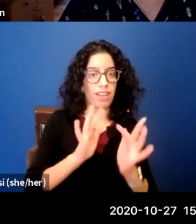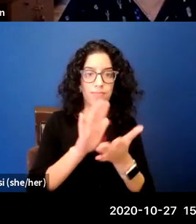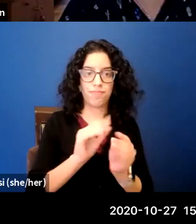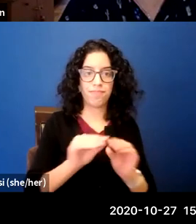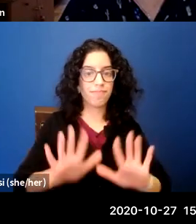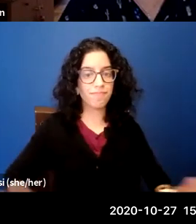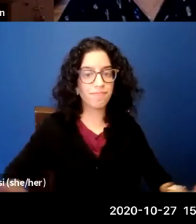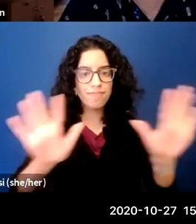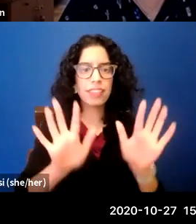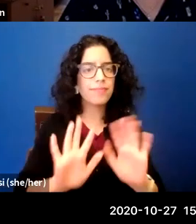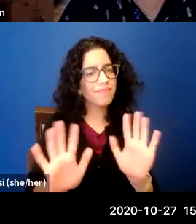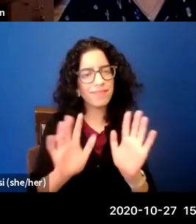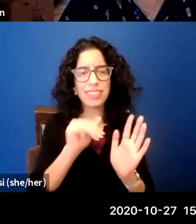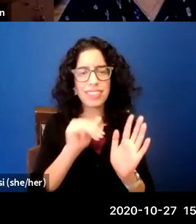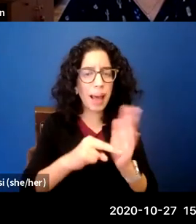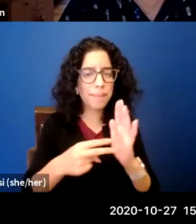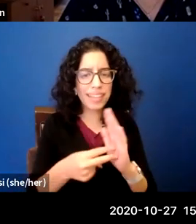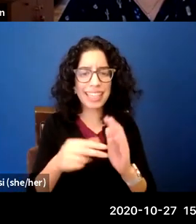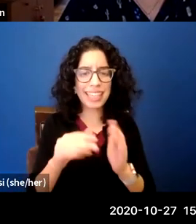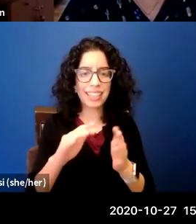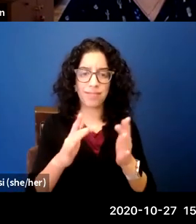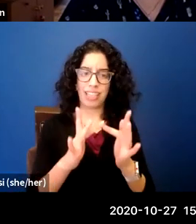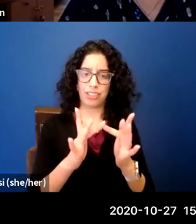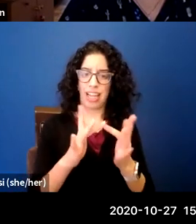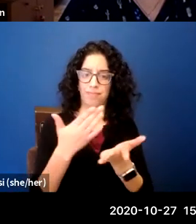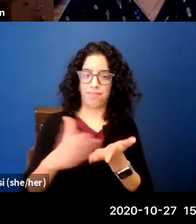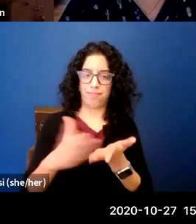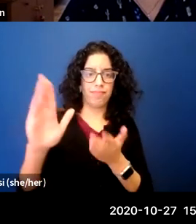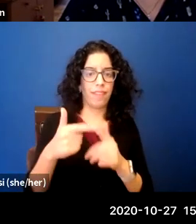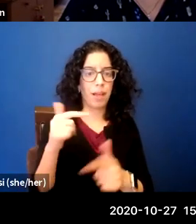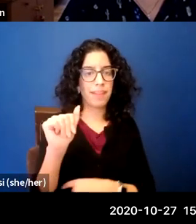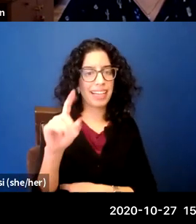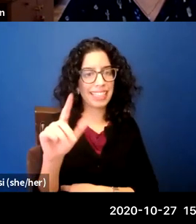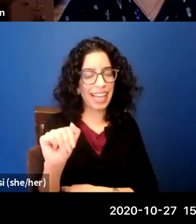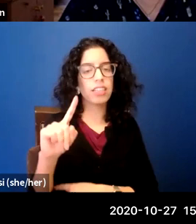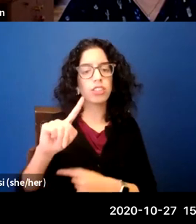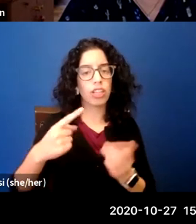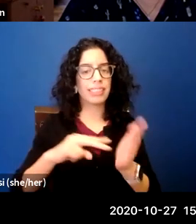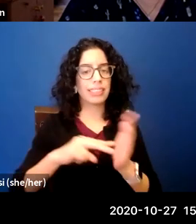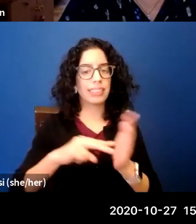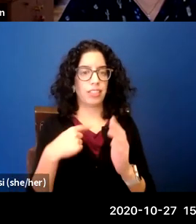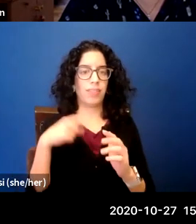that does not mean that the internet is exempt from the ADA.